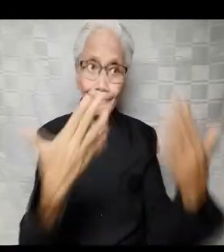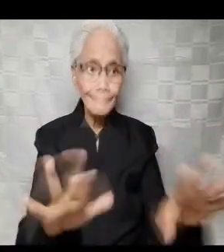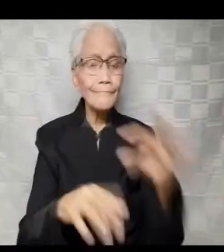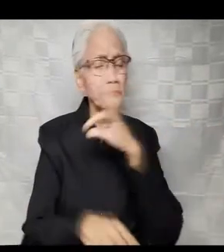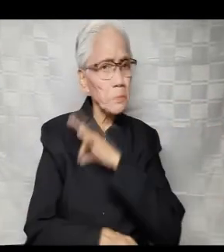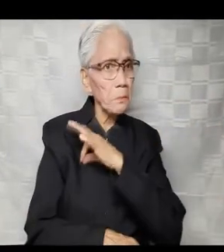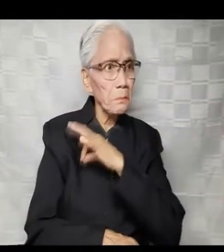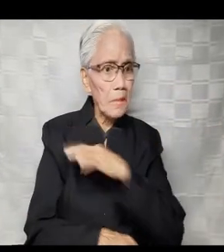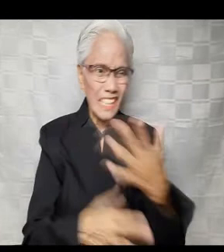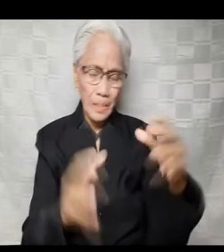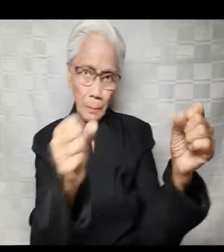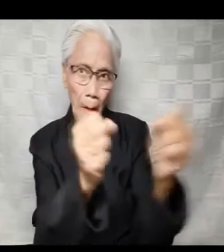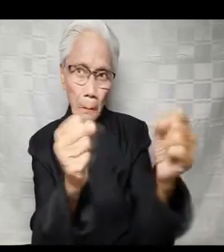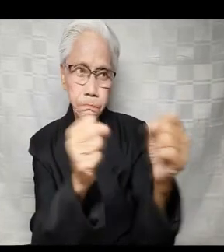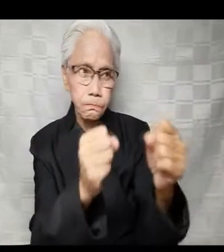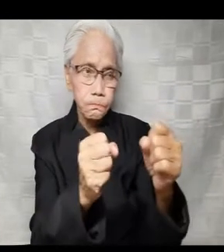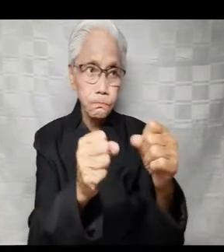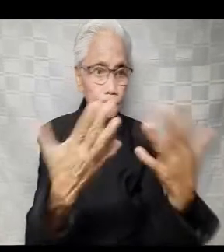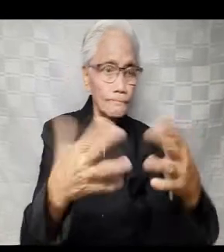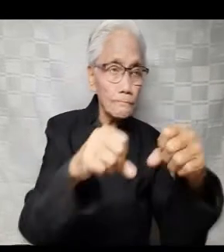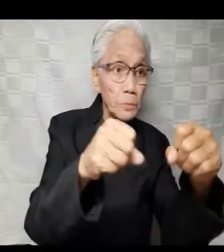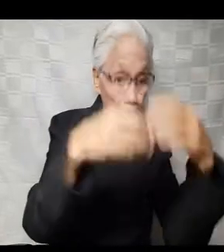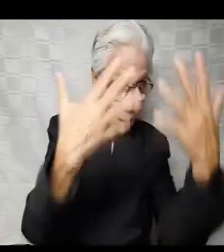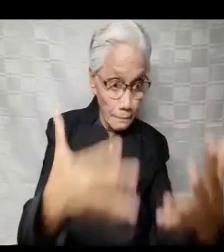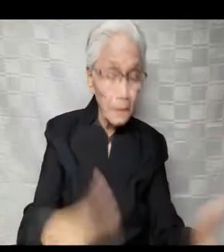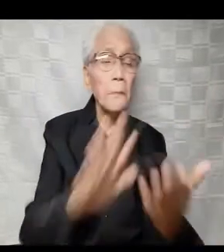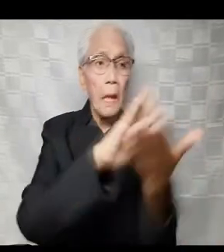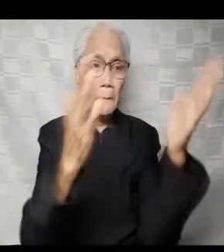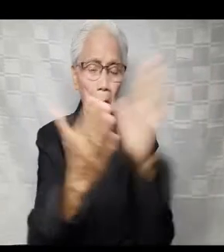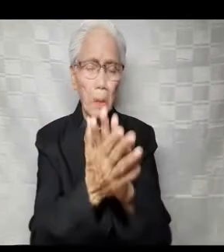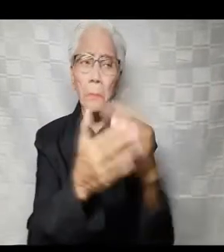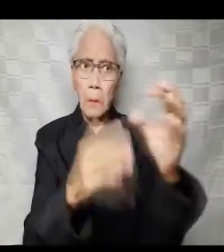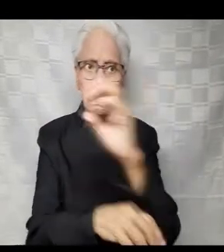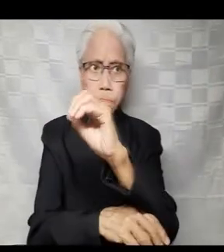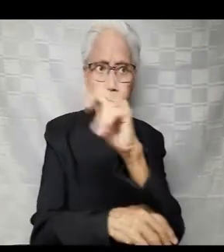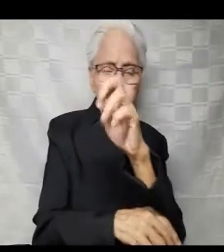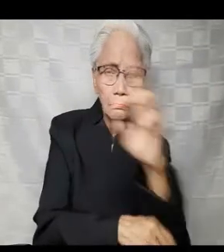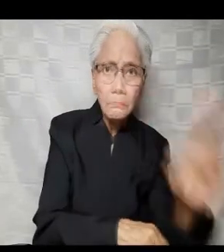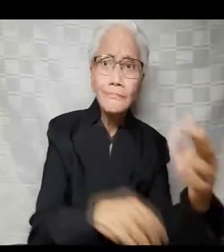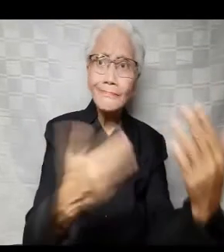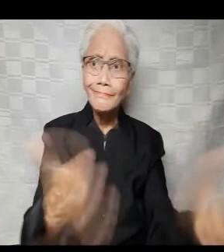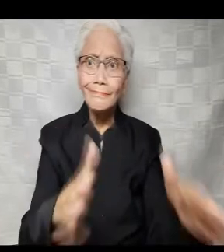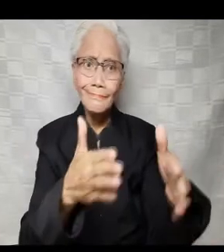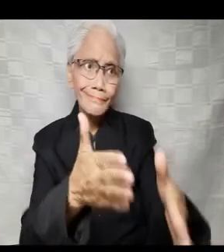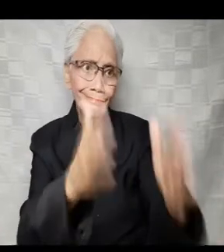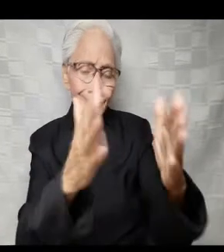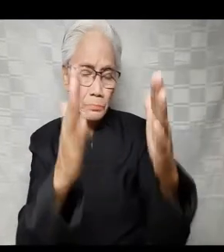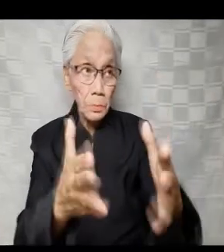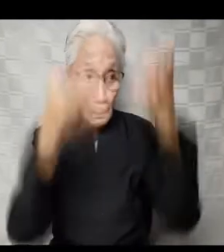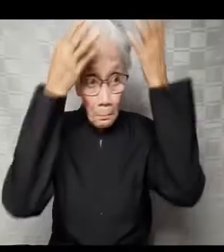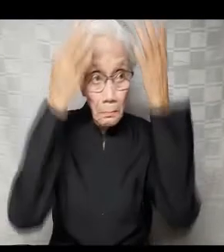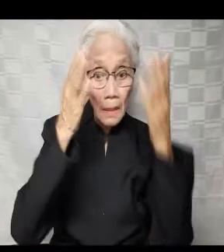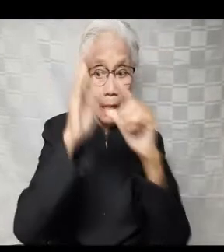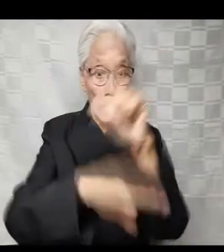small savings in a butcher shop. Shortly after he became proprietor, the meat cutter told him he would have to provide the